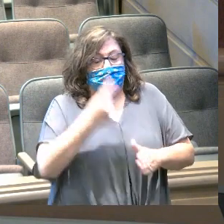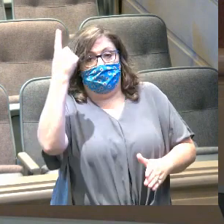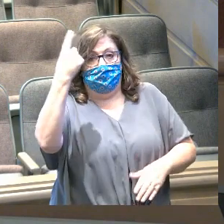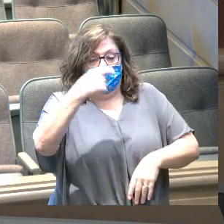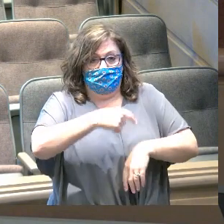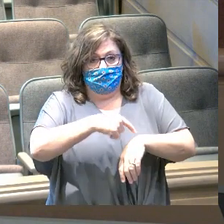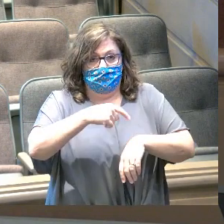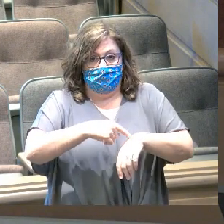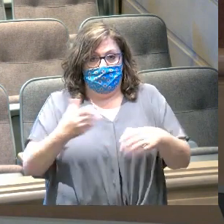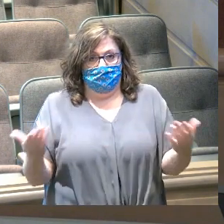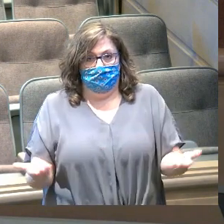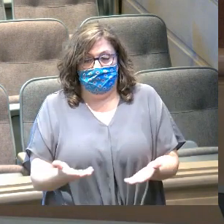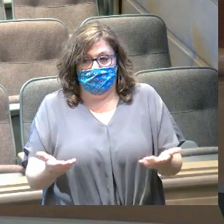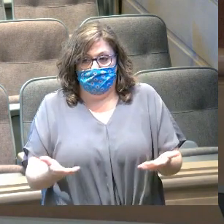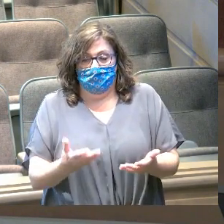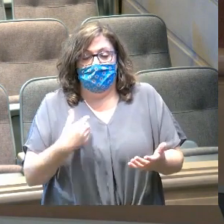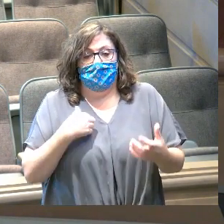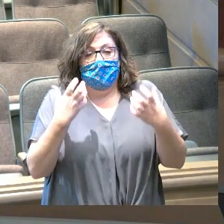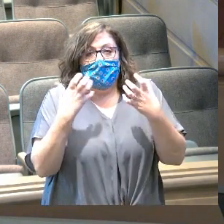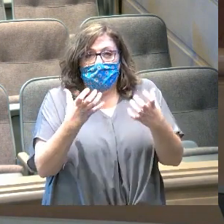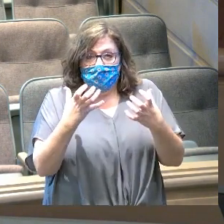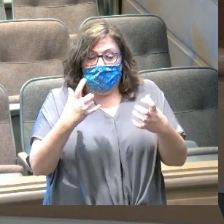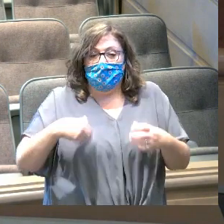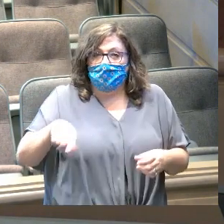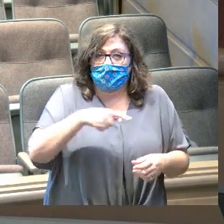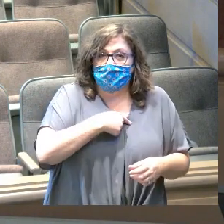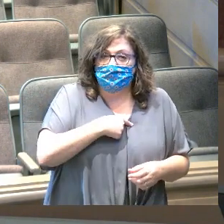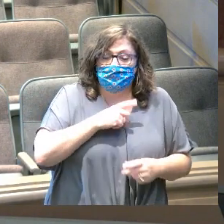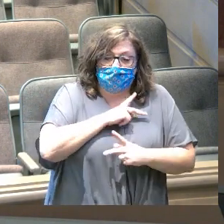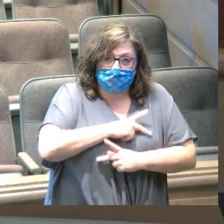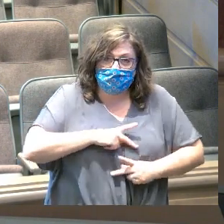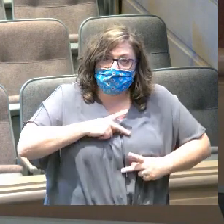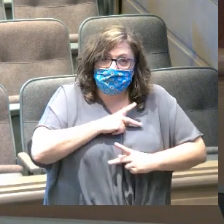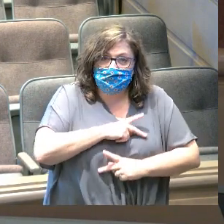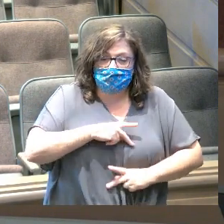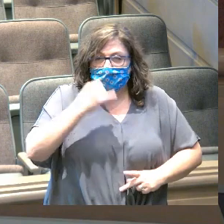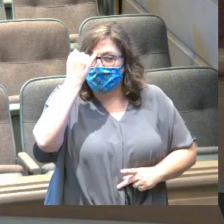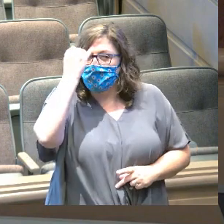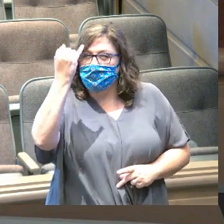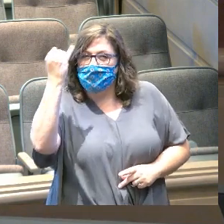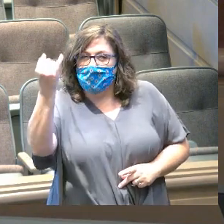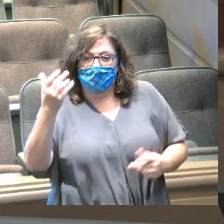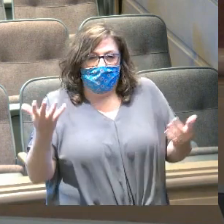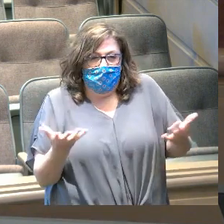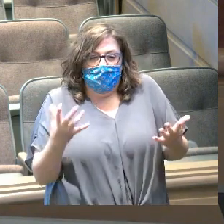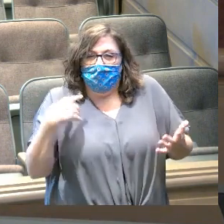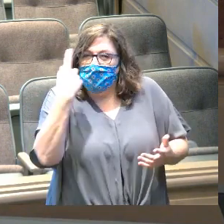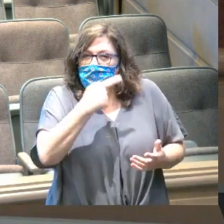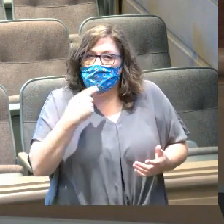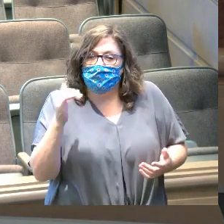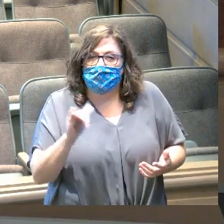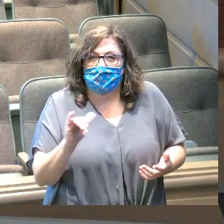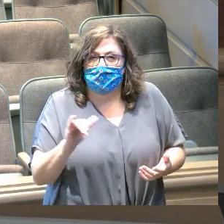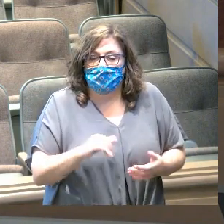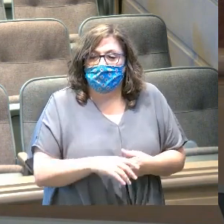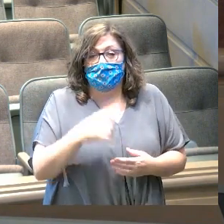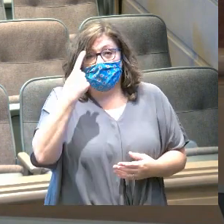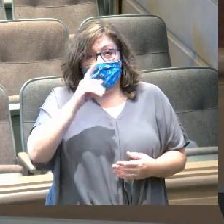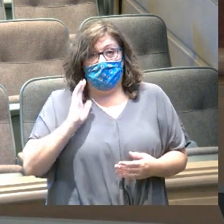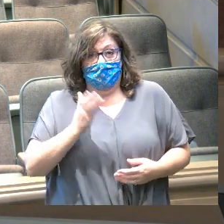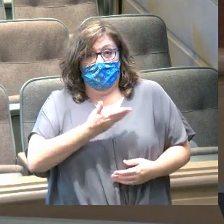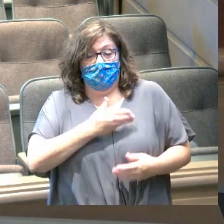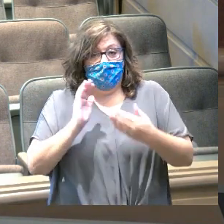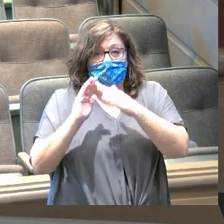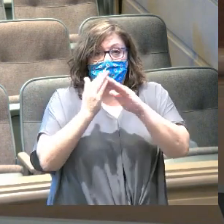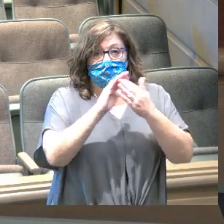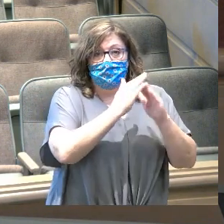community. I want everyone to understand, appreciate, and imagine what it was, what it looked like for our community